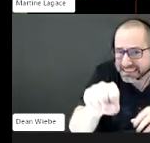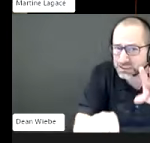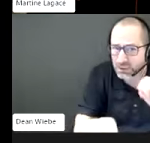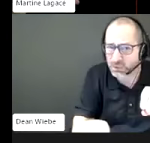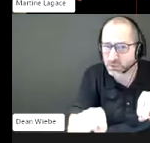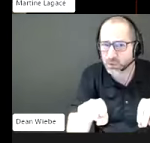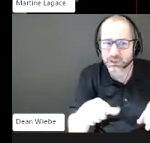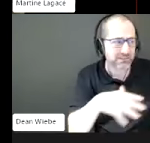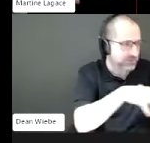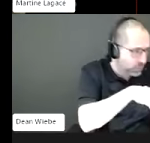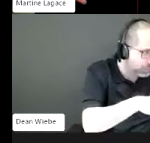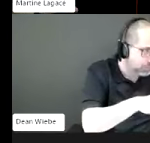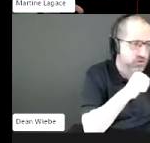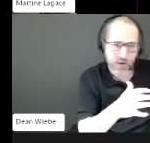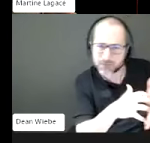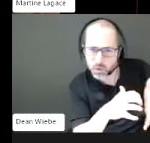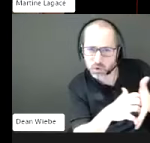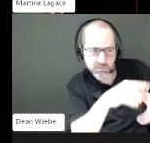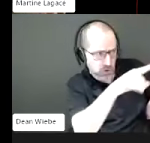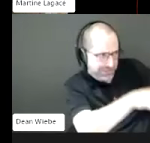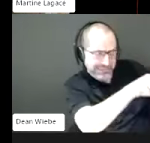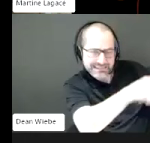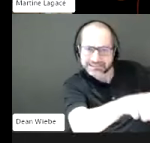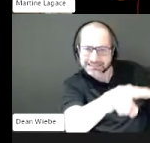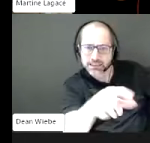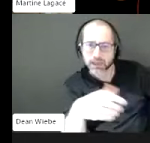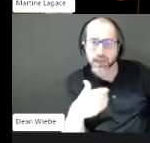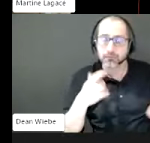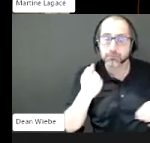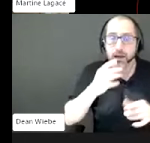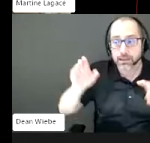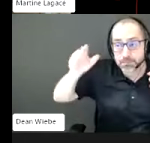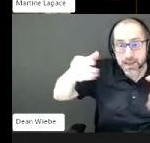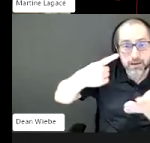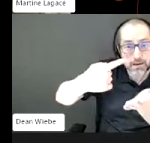it's the main focus of the discourse,